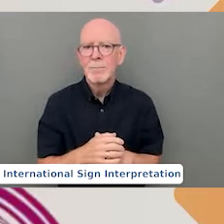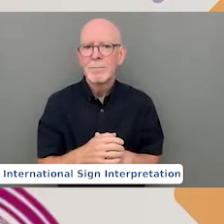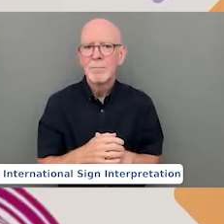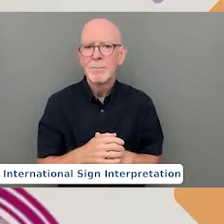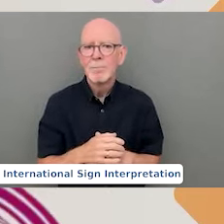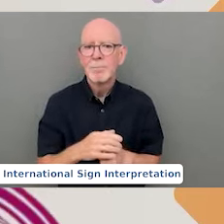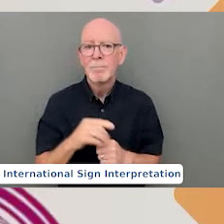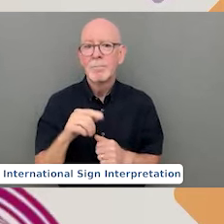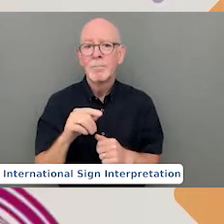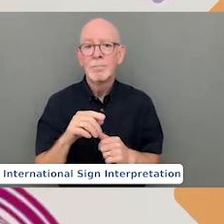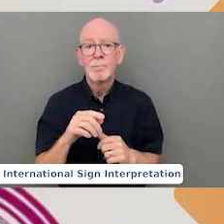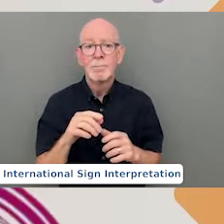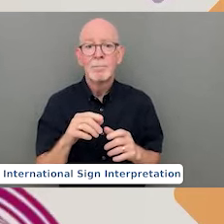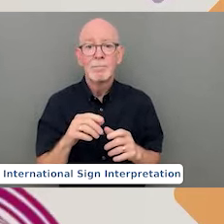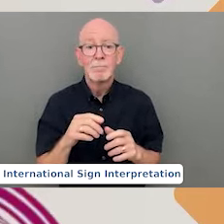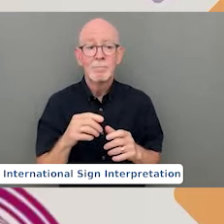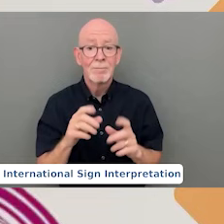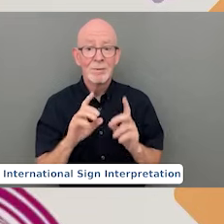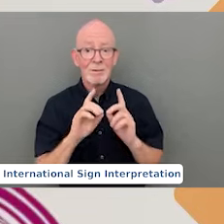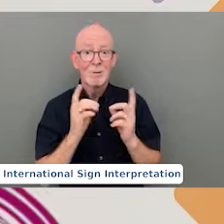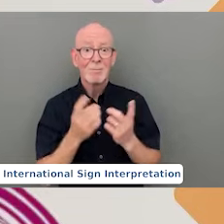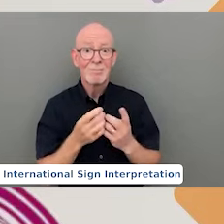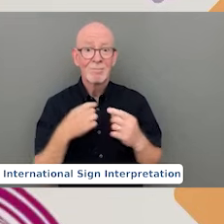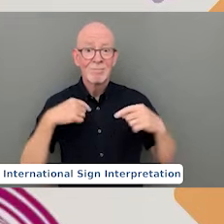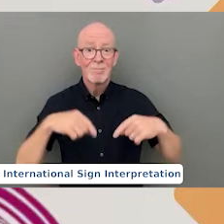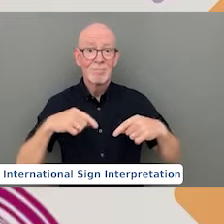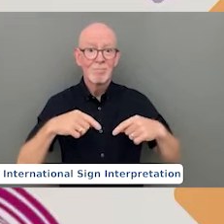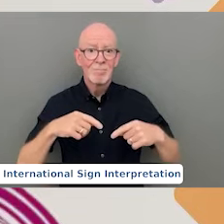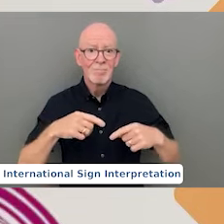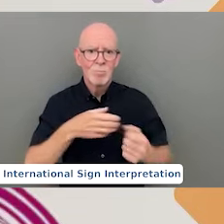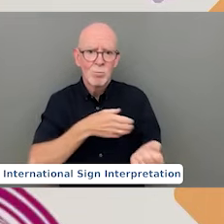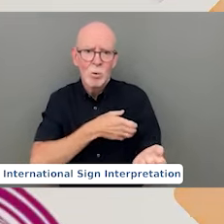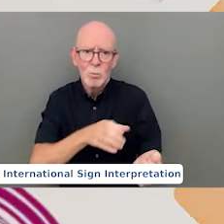with the overview of persons with disabilities in the country.